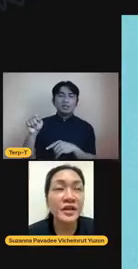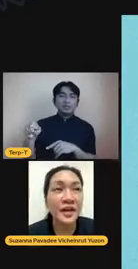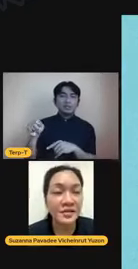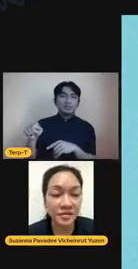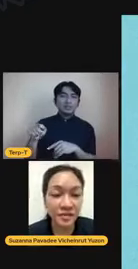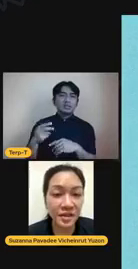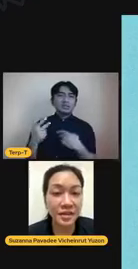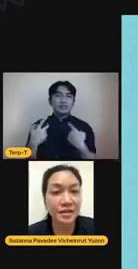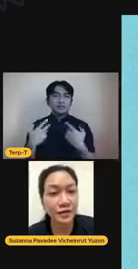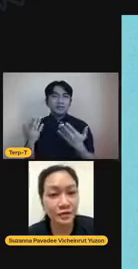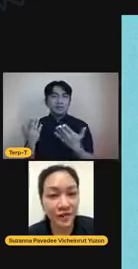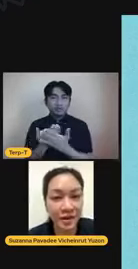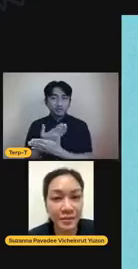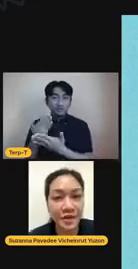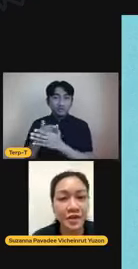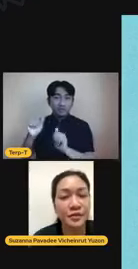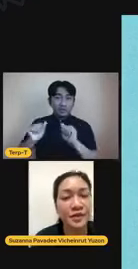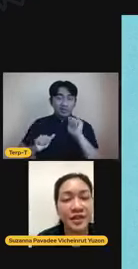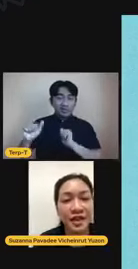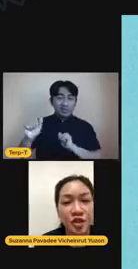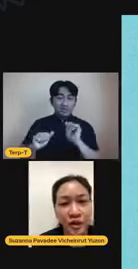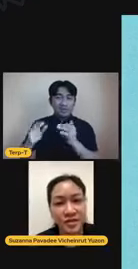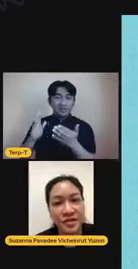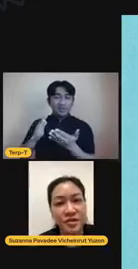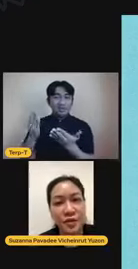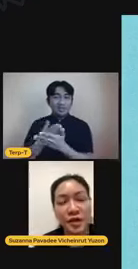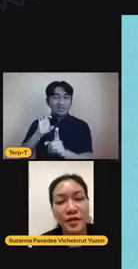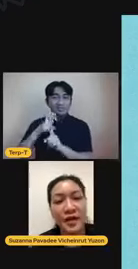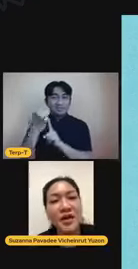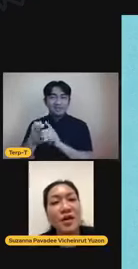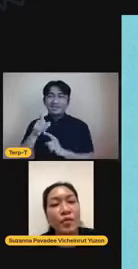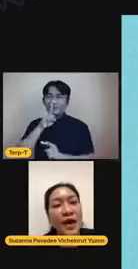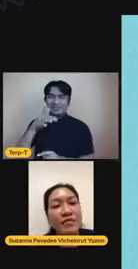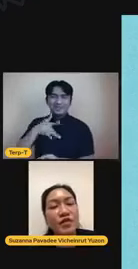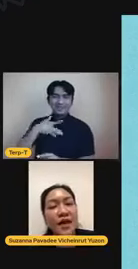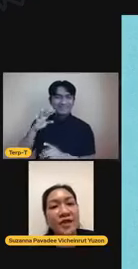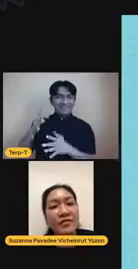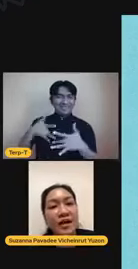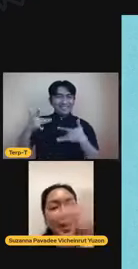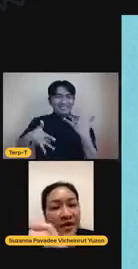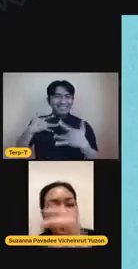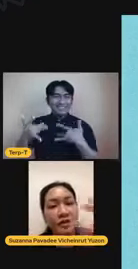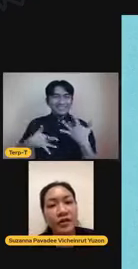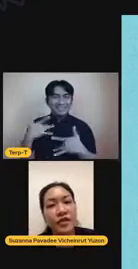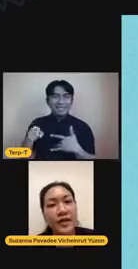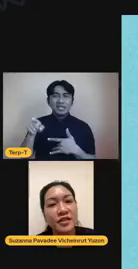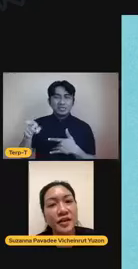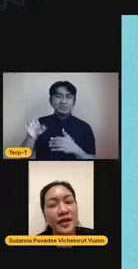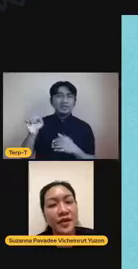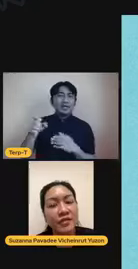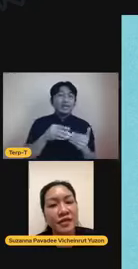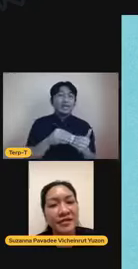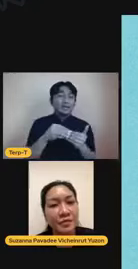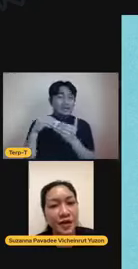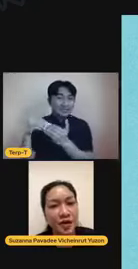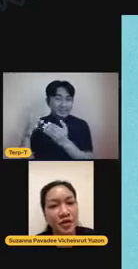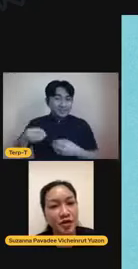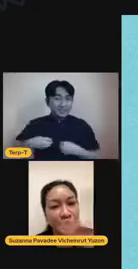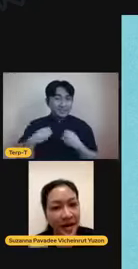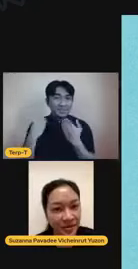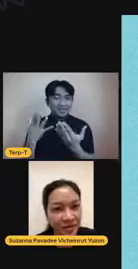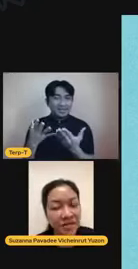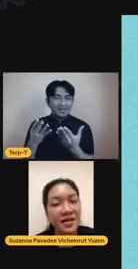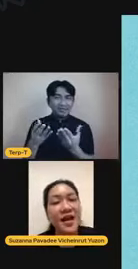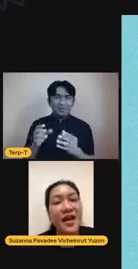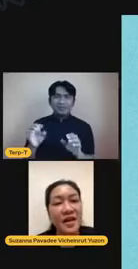new activity, the new environment, she really enjoys it. So we know that we have to kind of guide her or try to like give her enough pressure